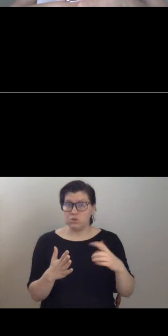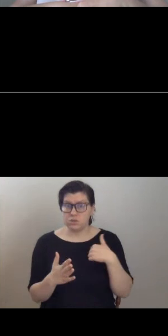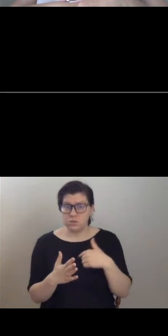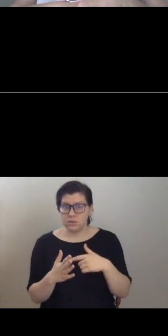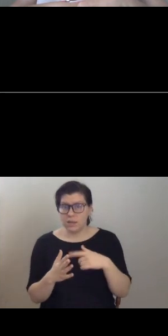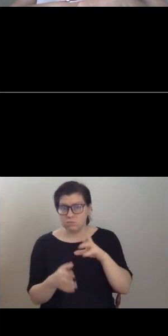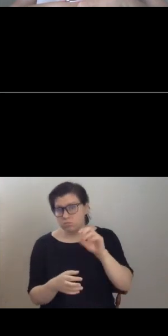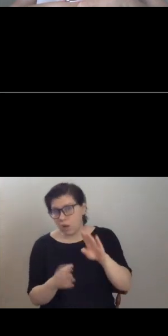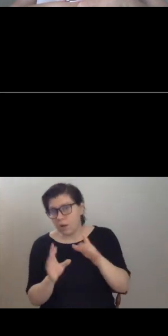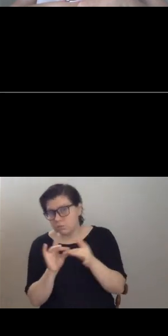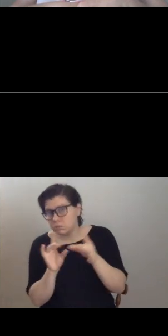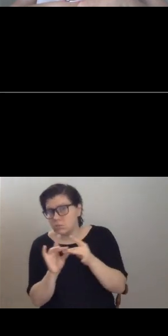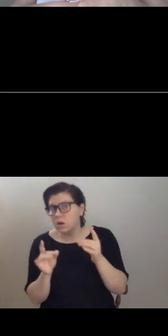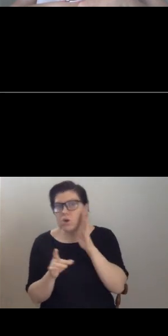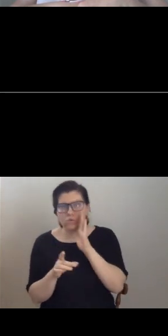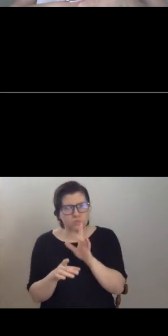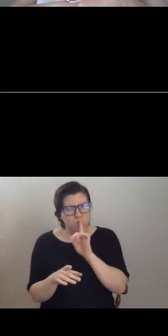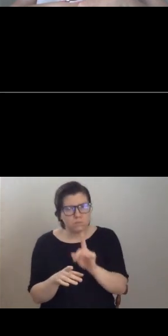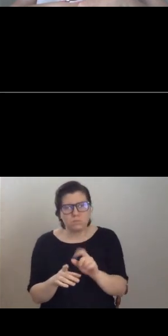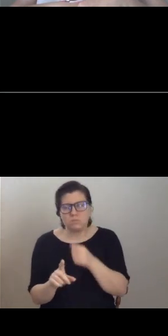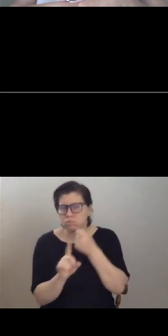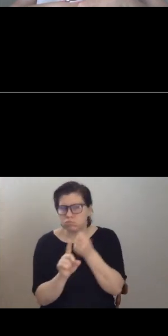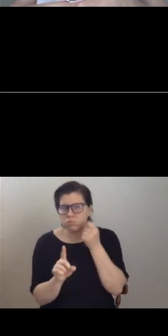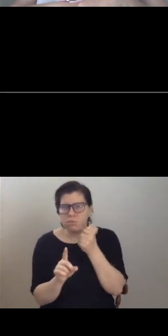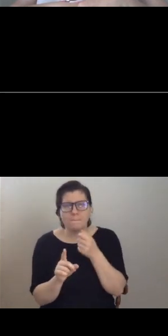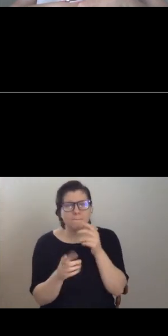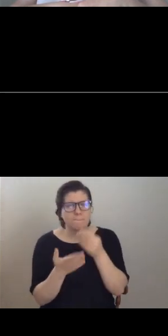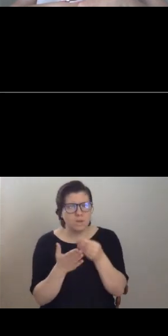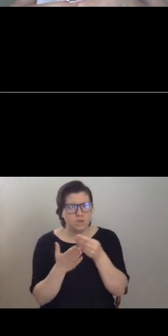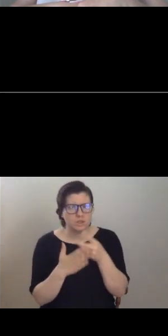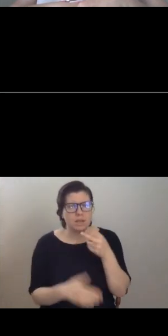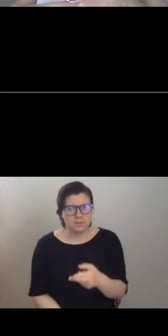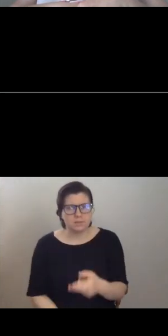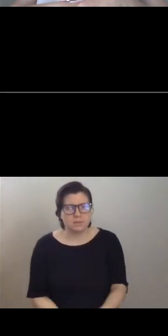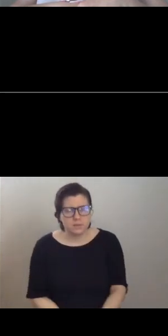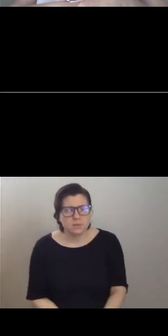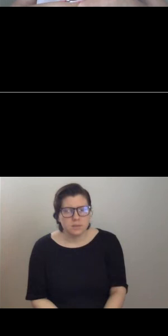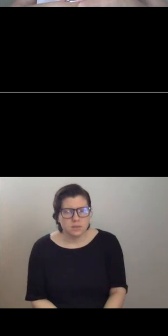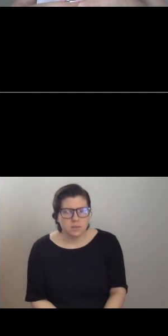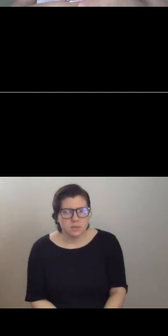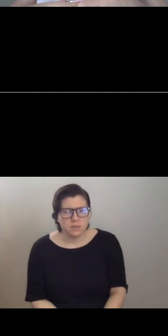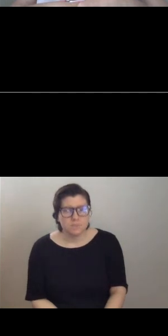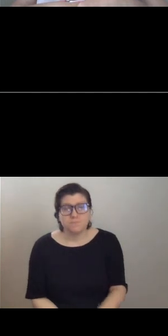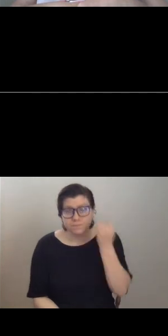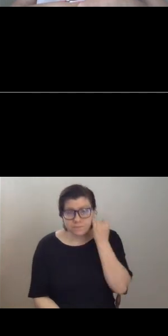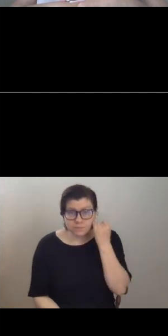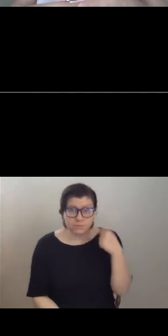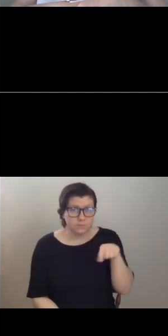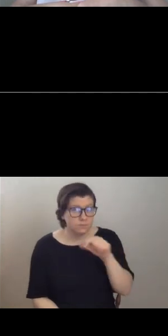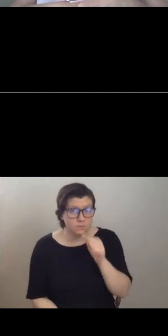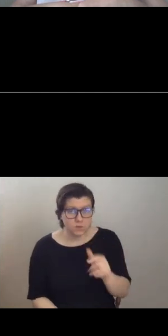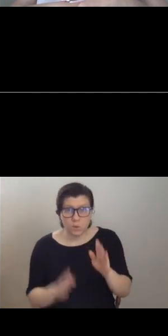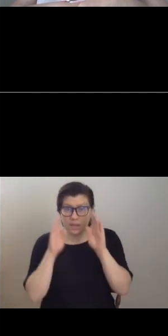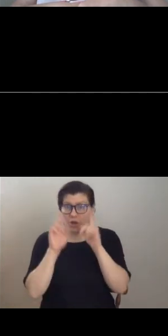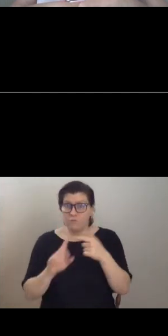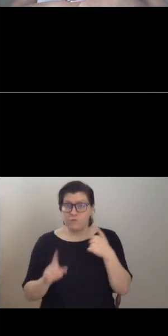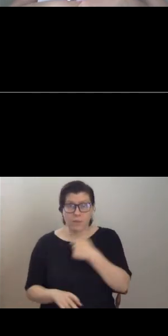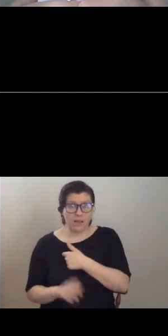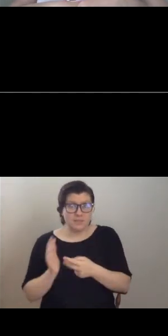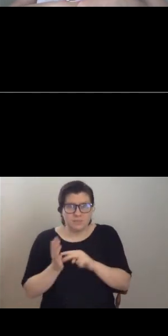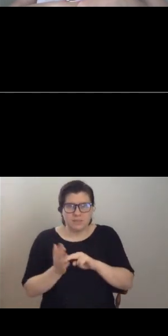who really will impact these budget cuts. But Absolutely. if they don't hear from us, they don't hear from us. So